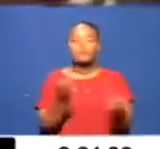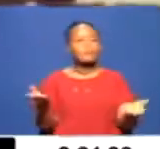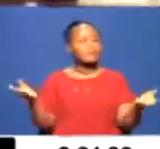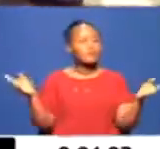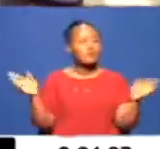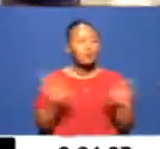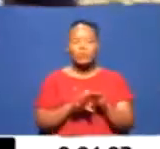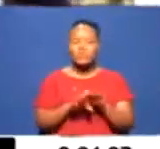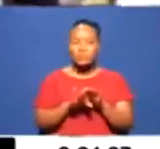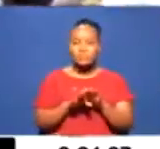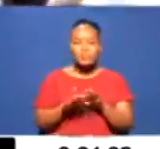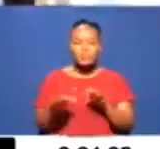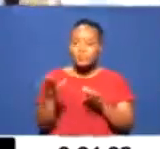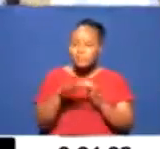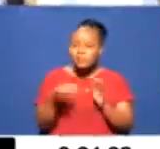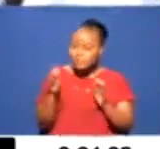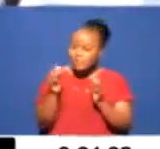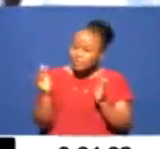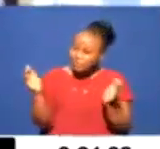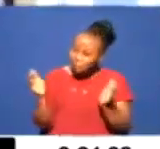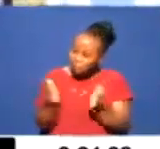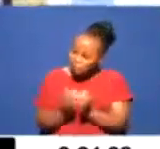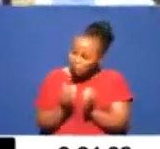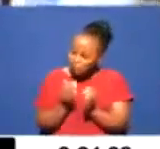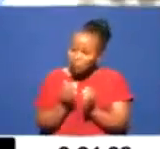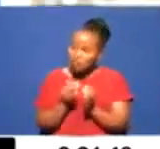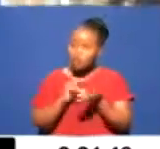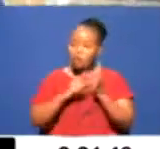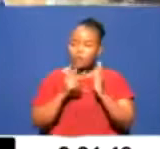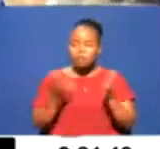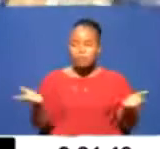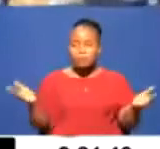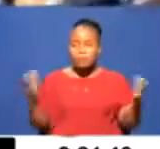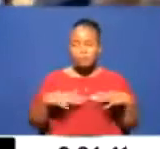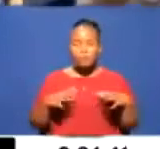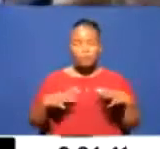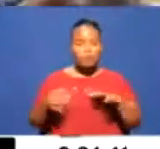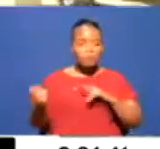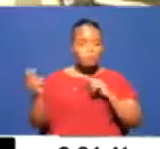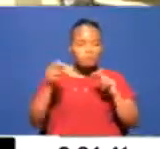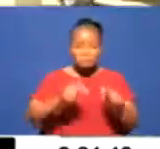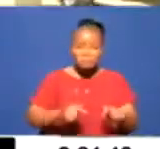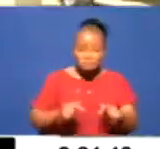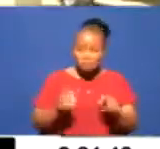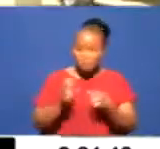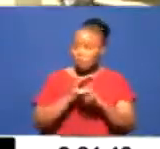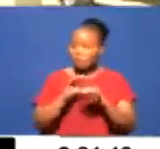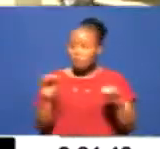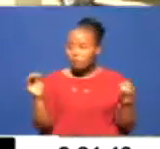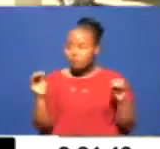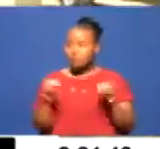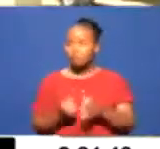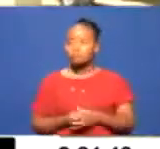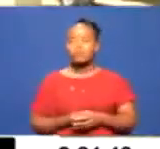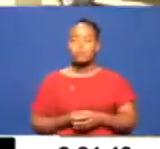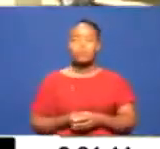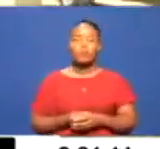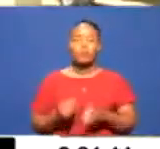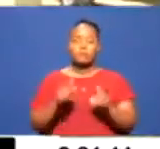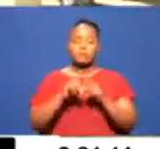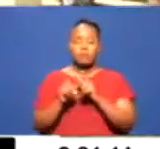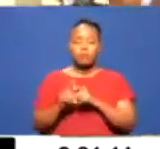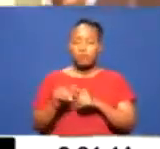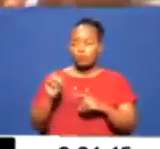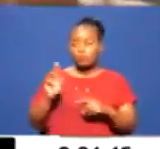space kadogo sana hapa. Kwa hivyo watu wakuje juu space iko dogo. And with the Uhuru Park currently